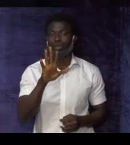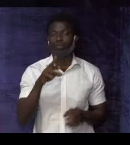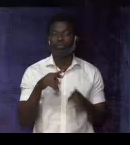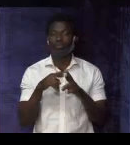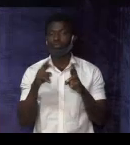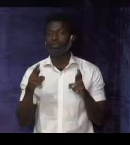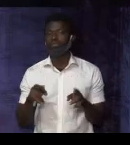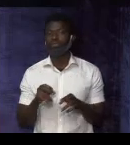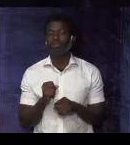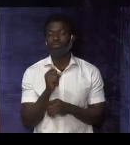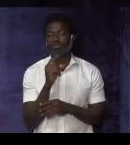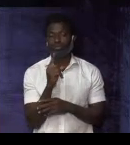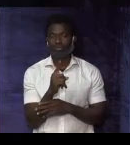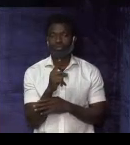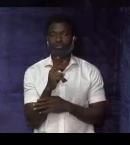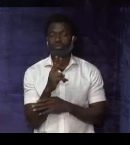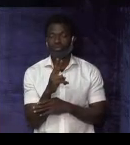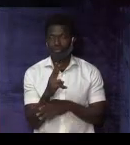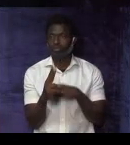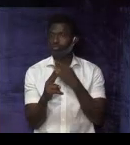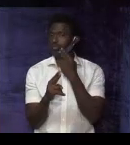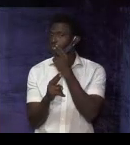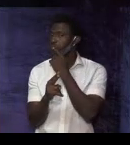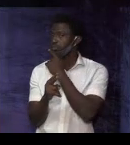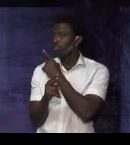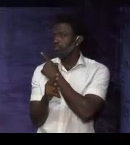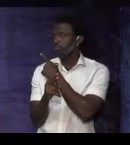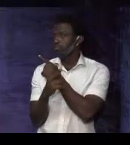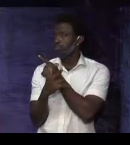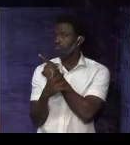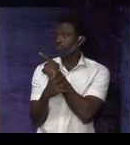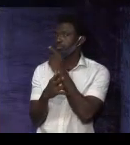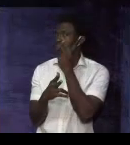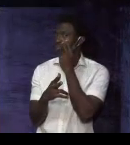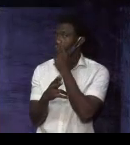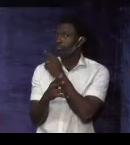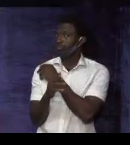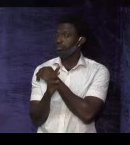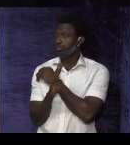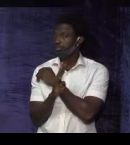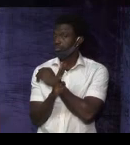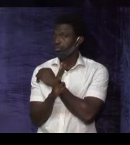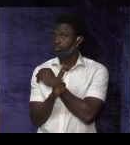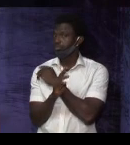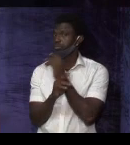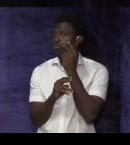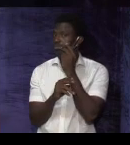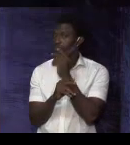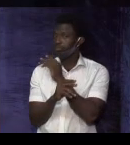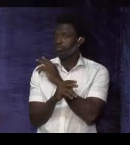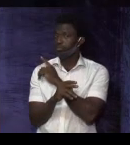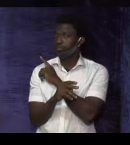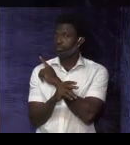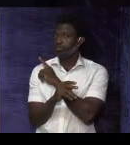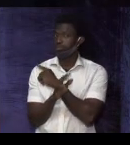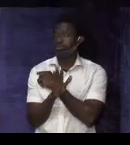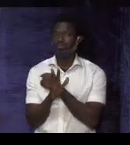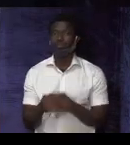rectangles. 1, 2, 3,